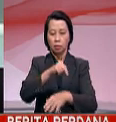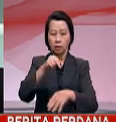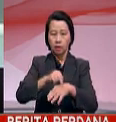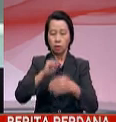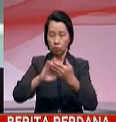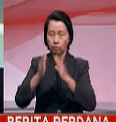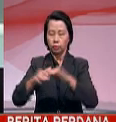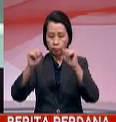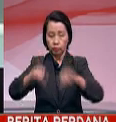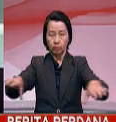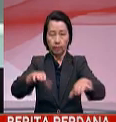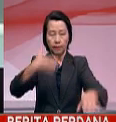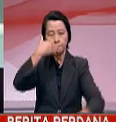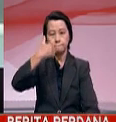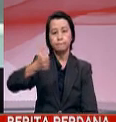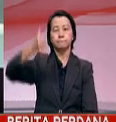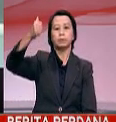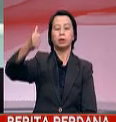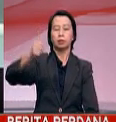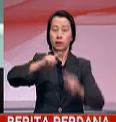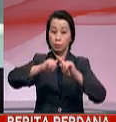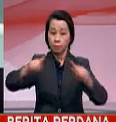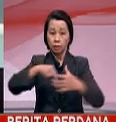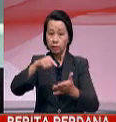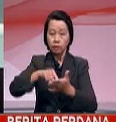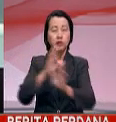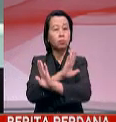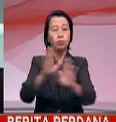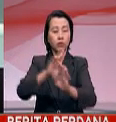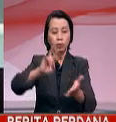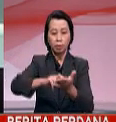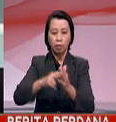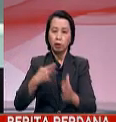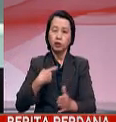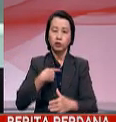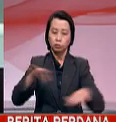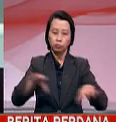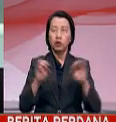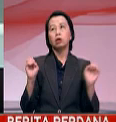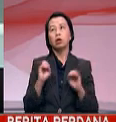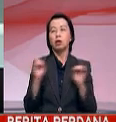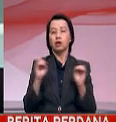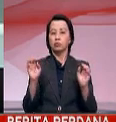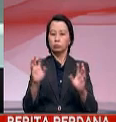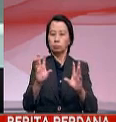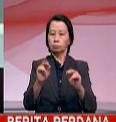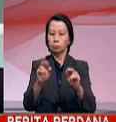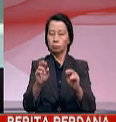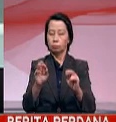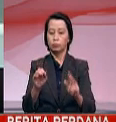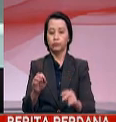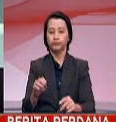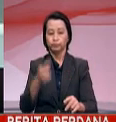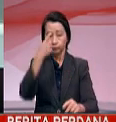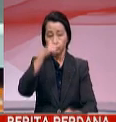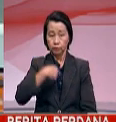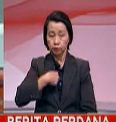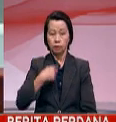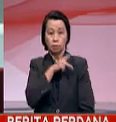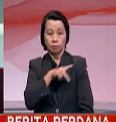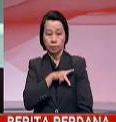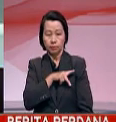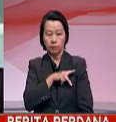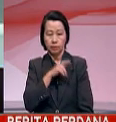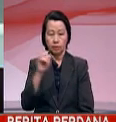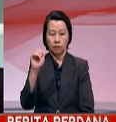done better. But this does not mean that we have done nothing. For me personally, during